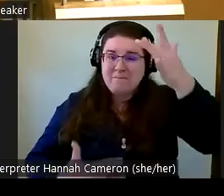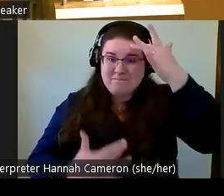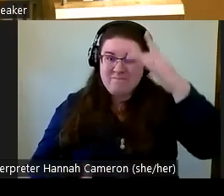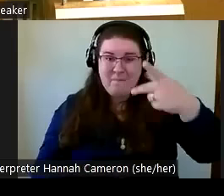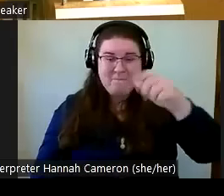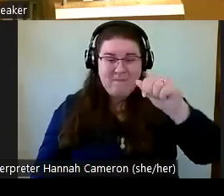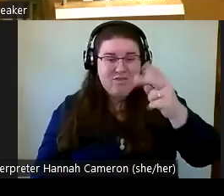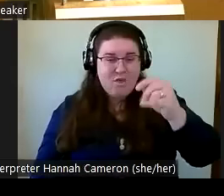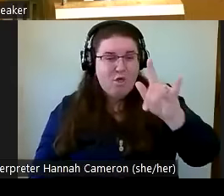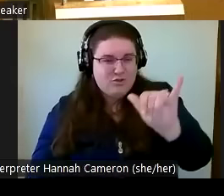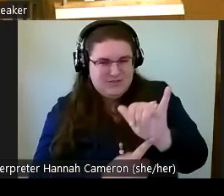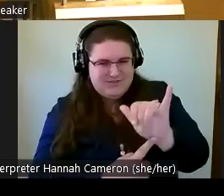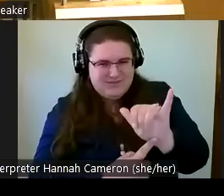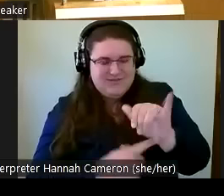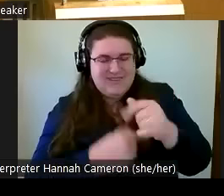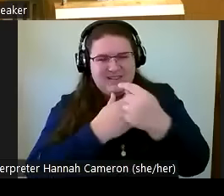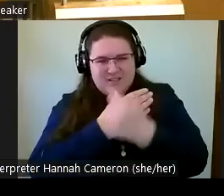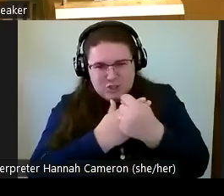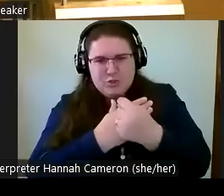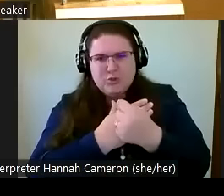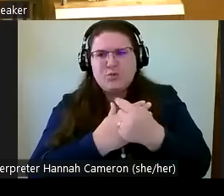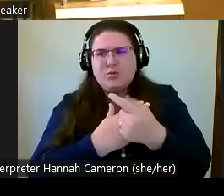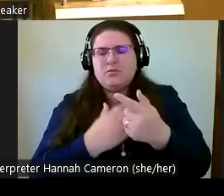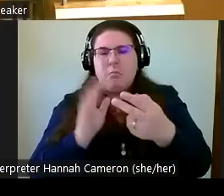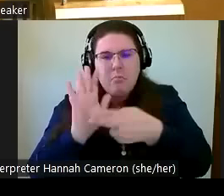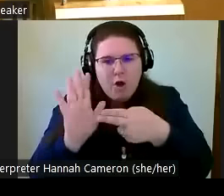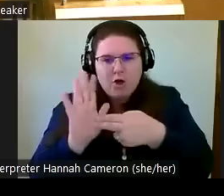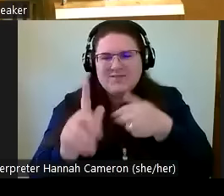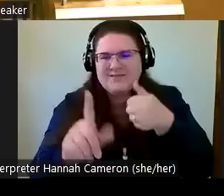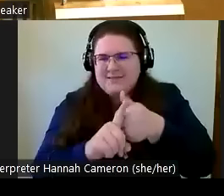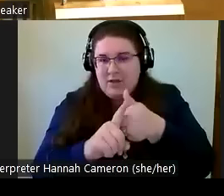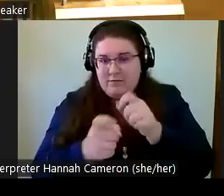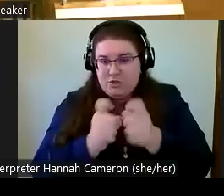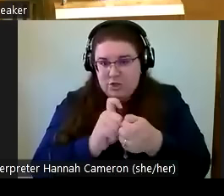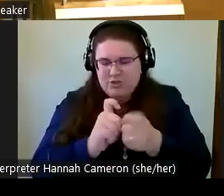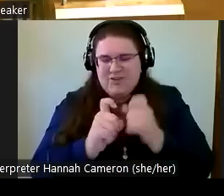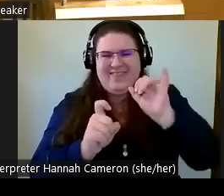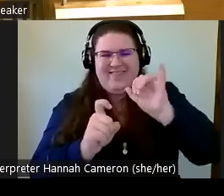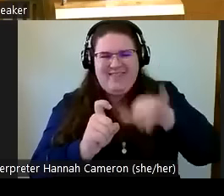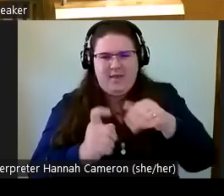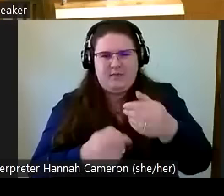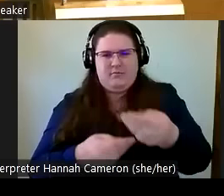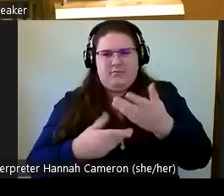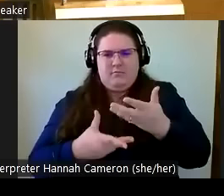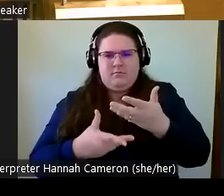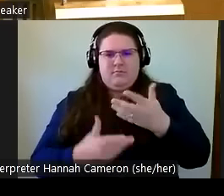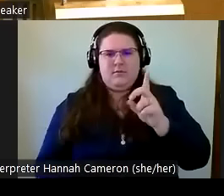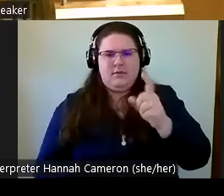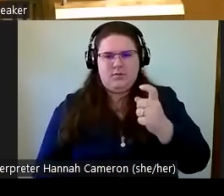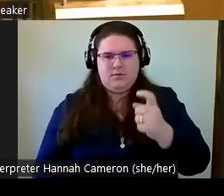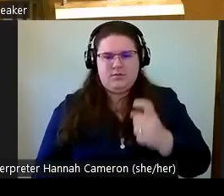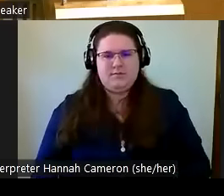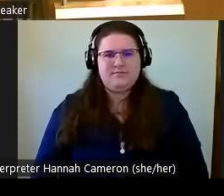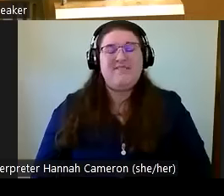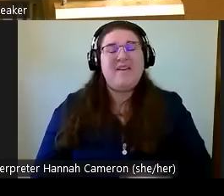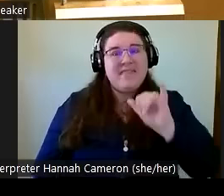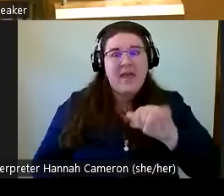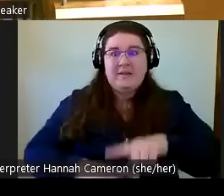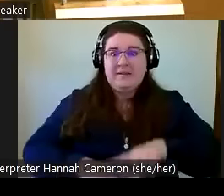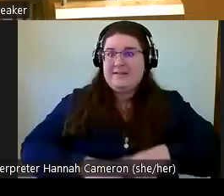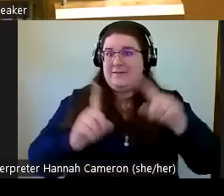diagnosis. And so all of this represents a paradigm shift. In classic neurology, it was all